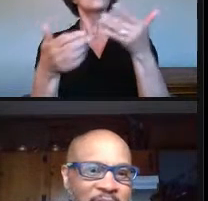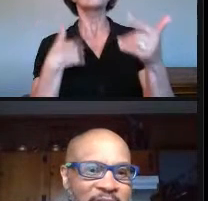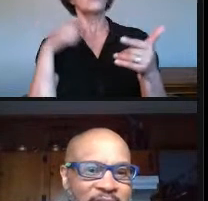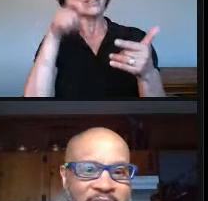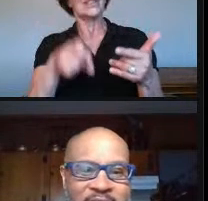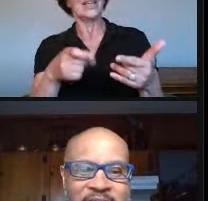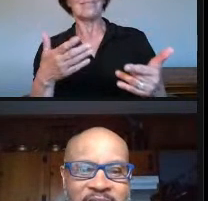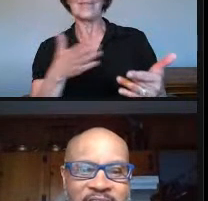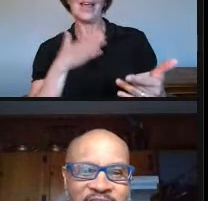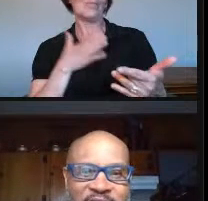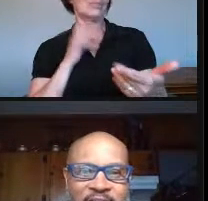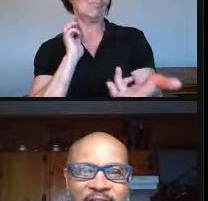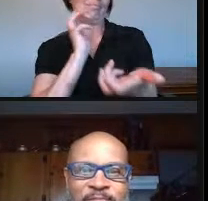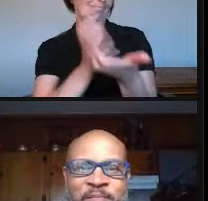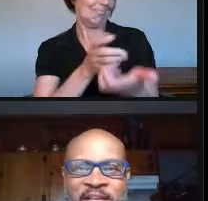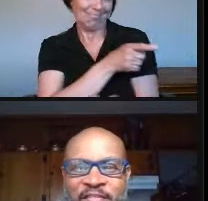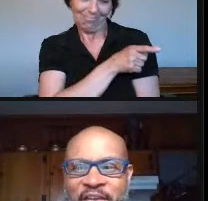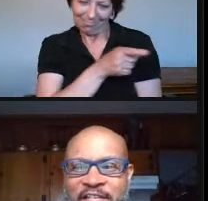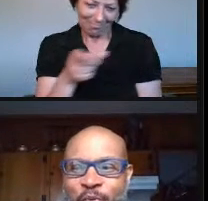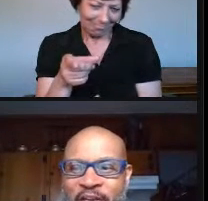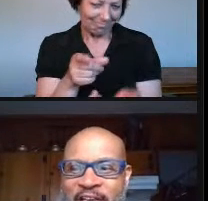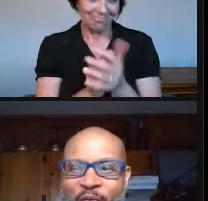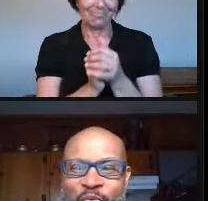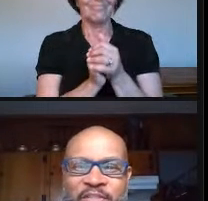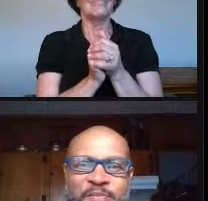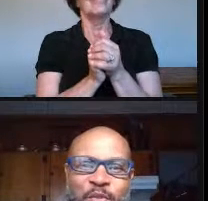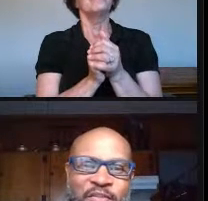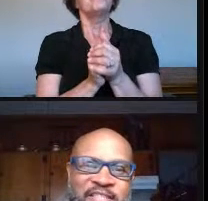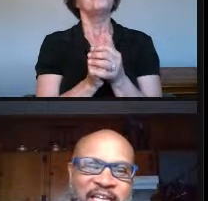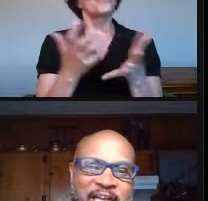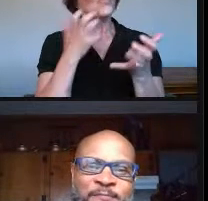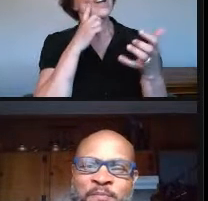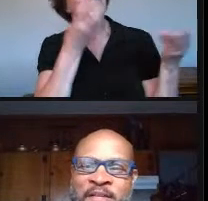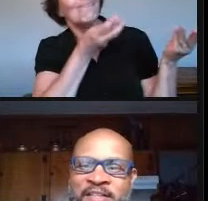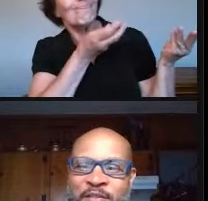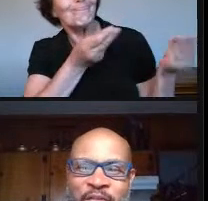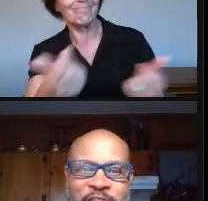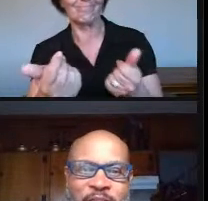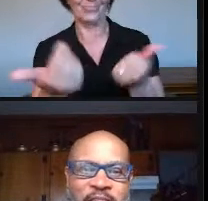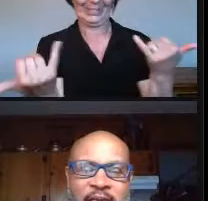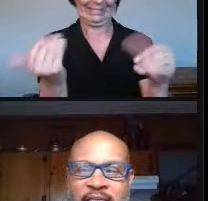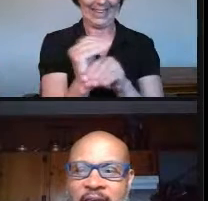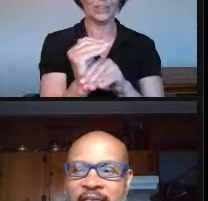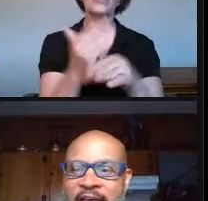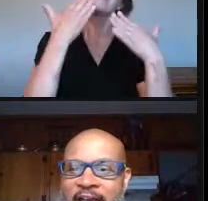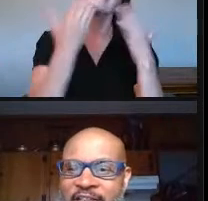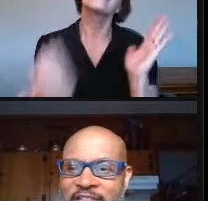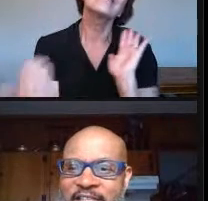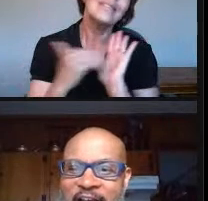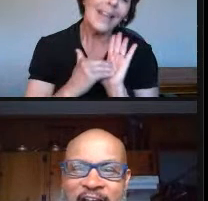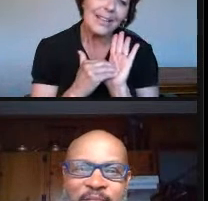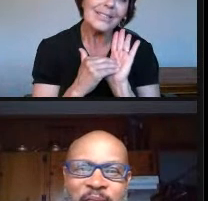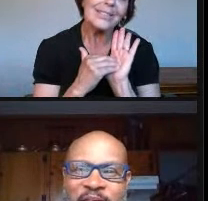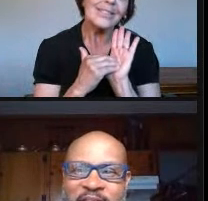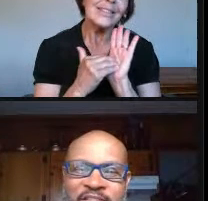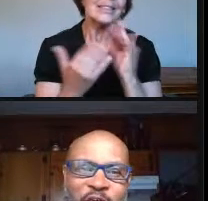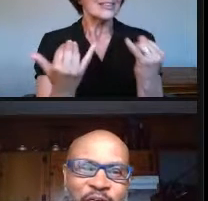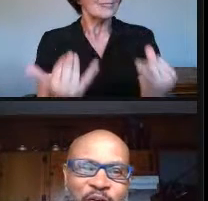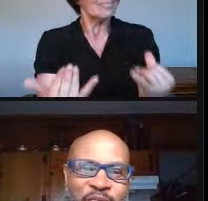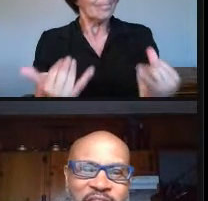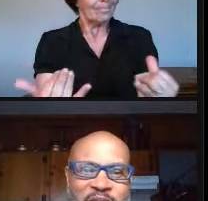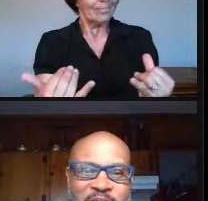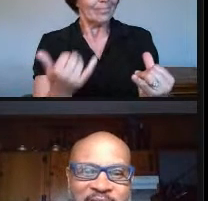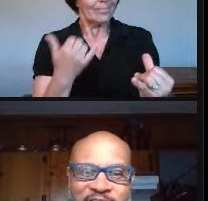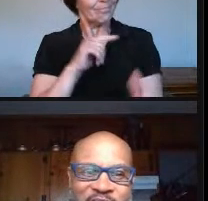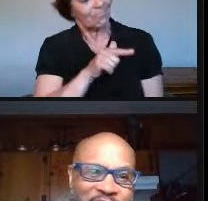will aid and assist in things working out really smoothly tonight. So thanks once again. And at this time, I'm going to